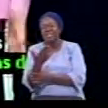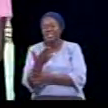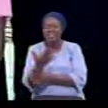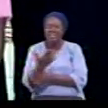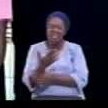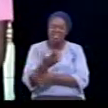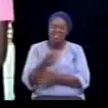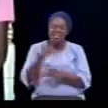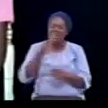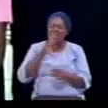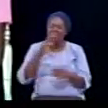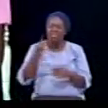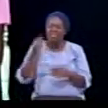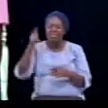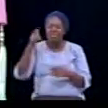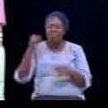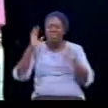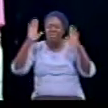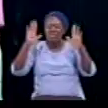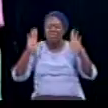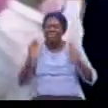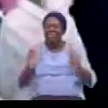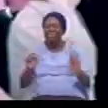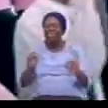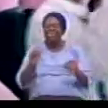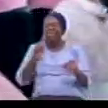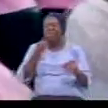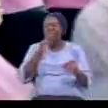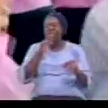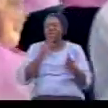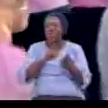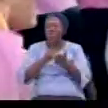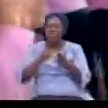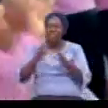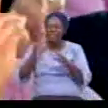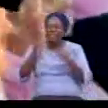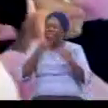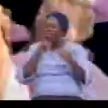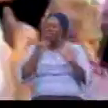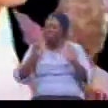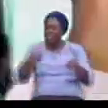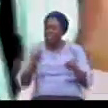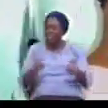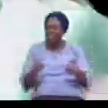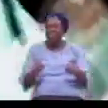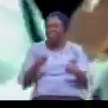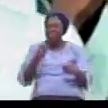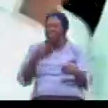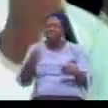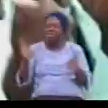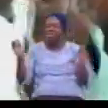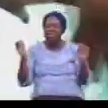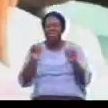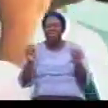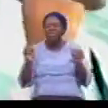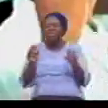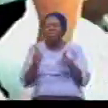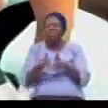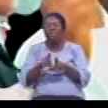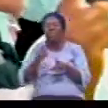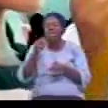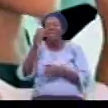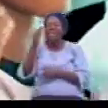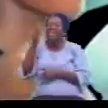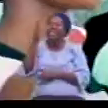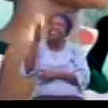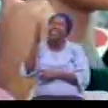can't feed 5,000 men until it meets the power of Jesus' hands.